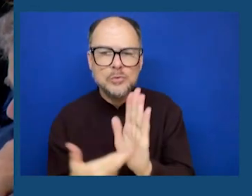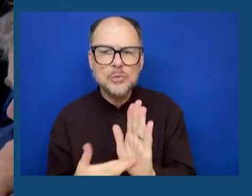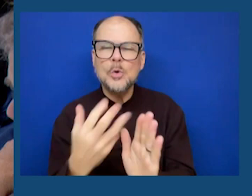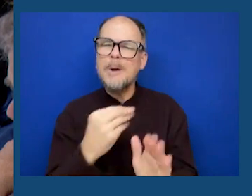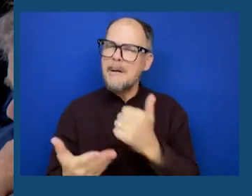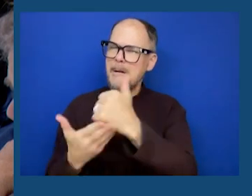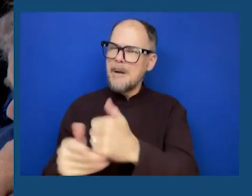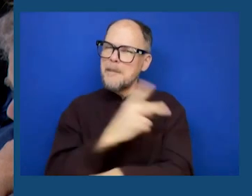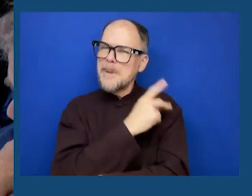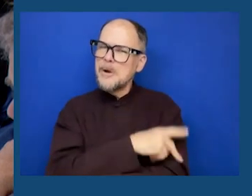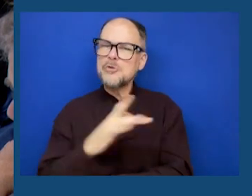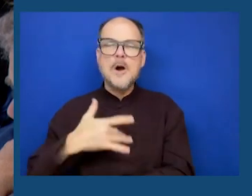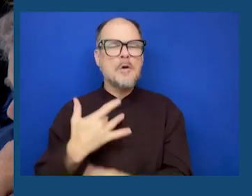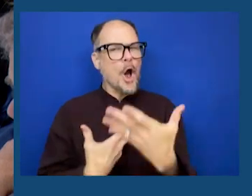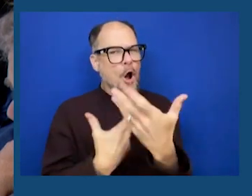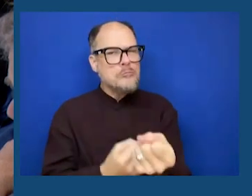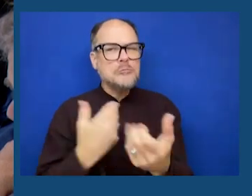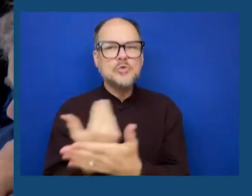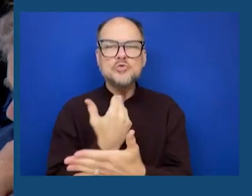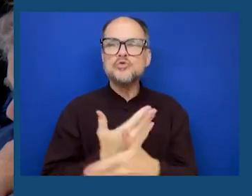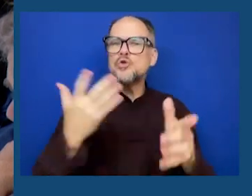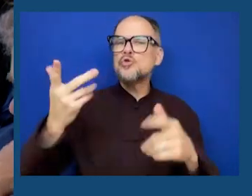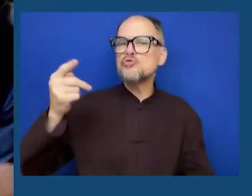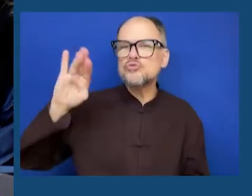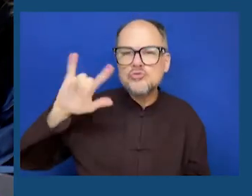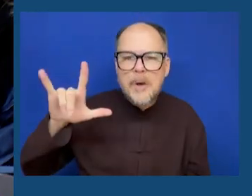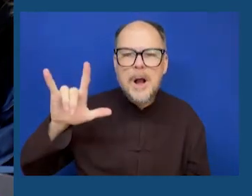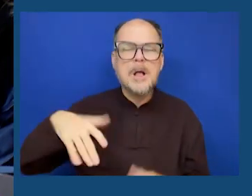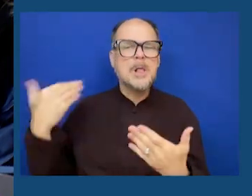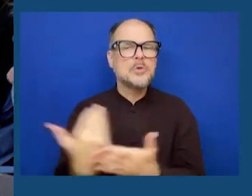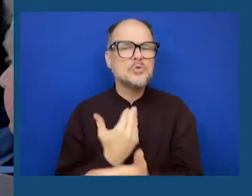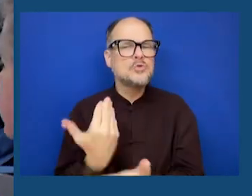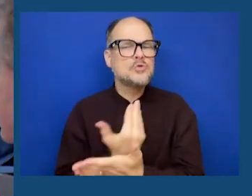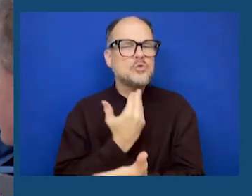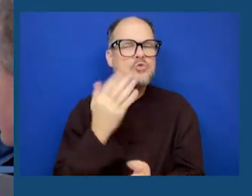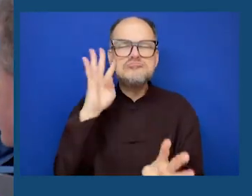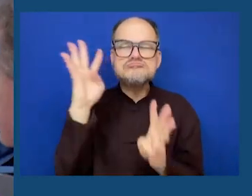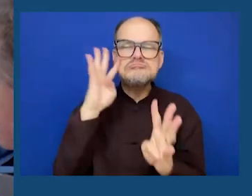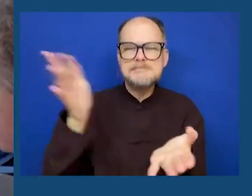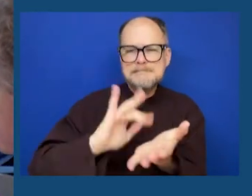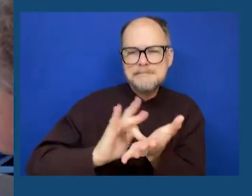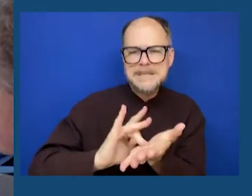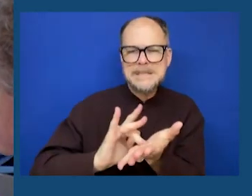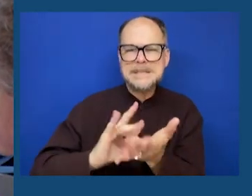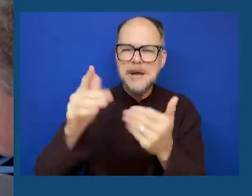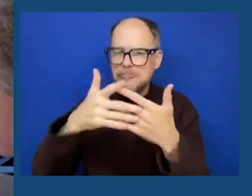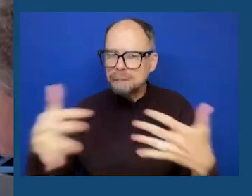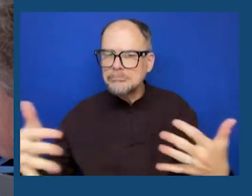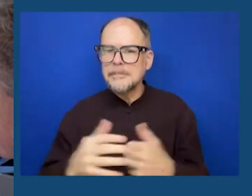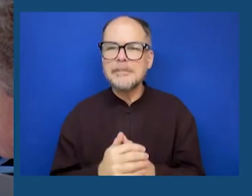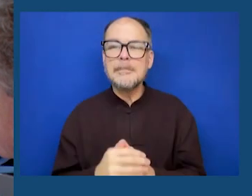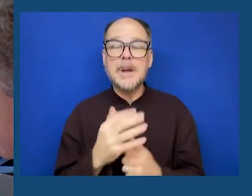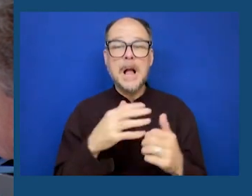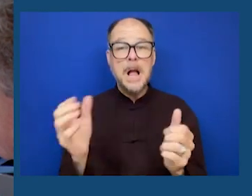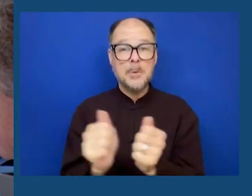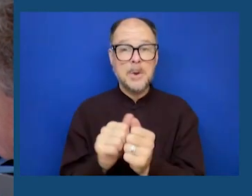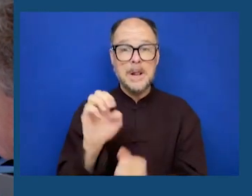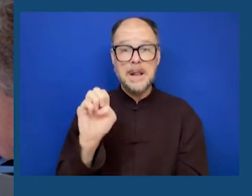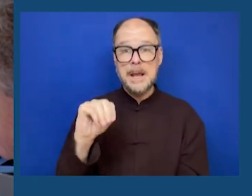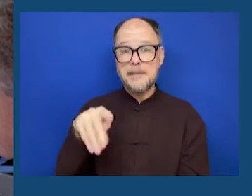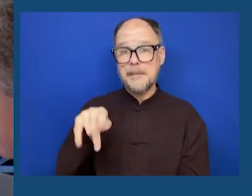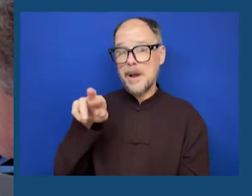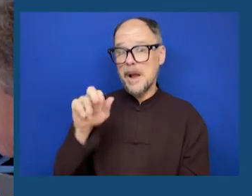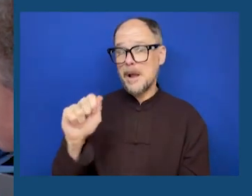in trying new clinical trials, new digital therapeutics, so on and so forth. So with Empire AI and more investment towards AI